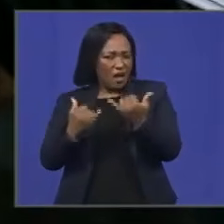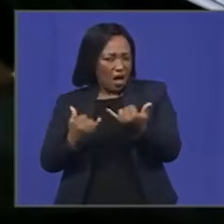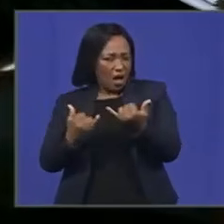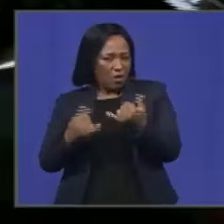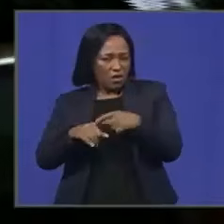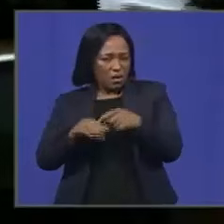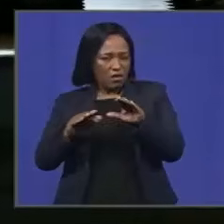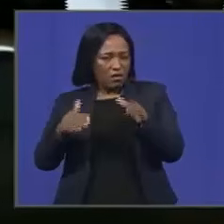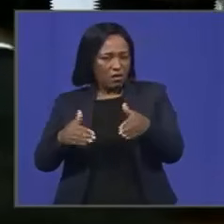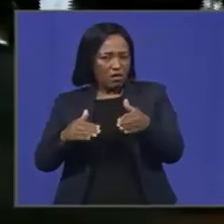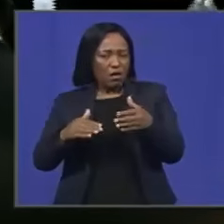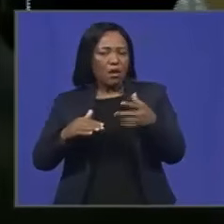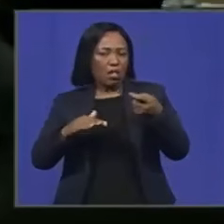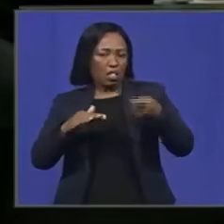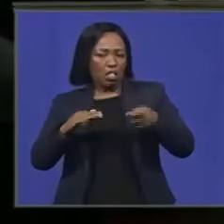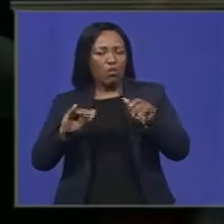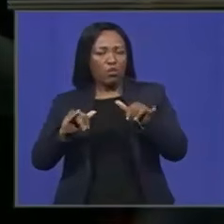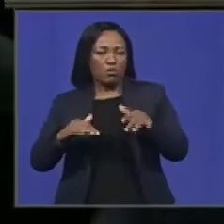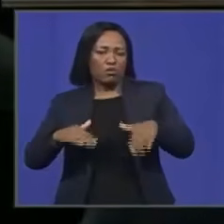ka tlholo e sekegilwe.